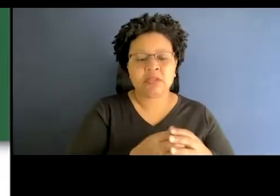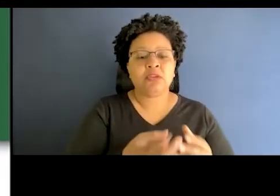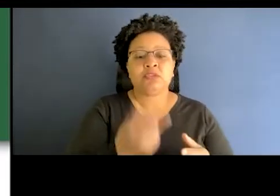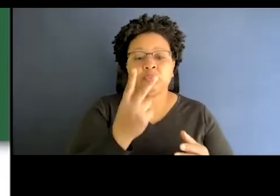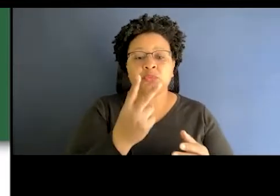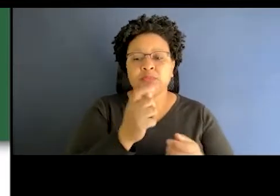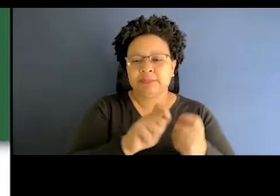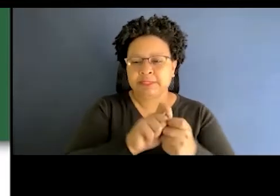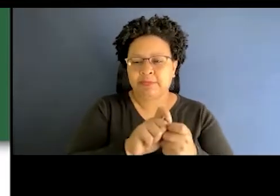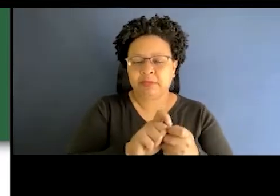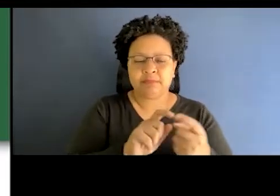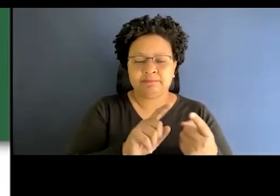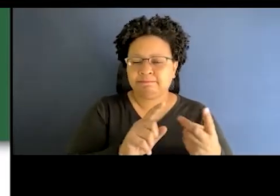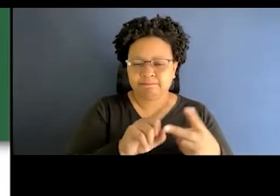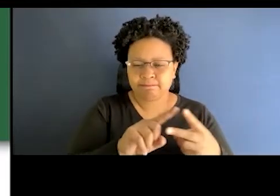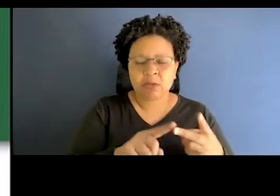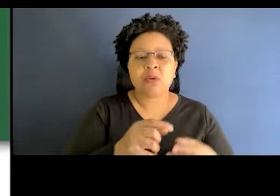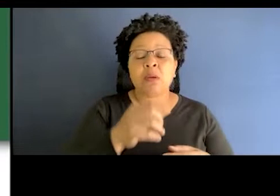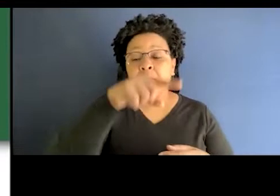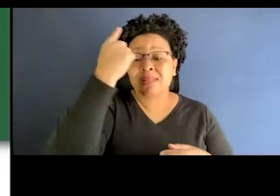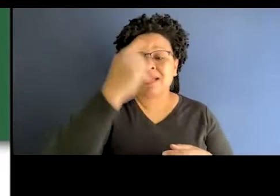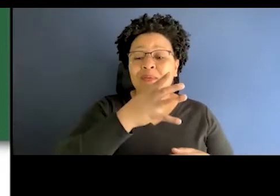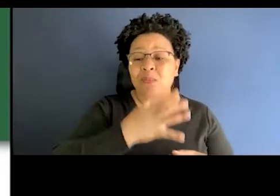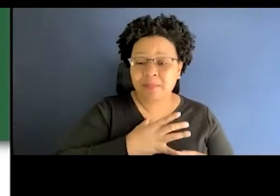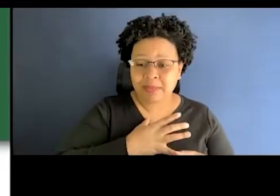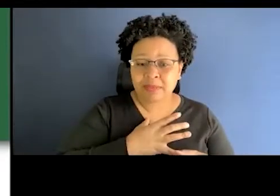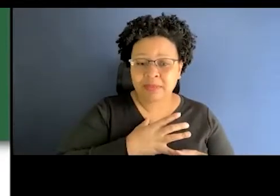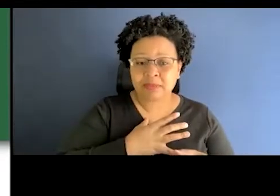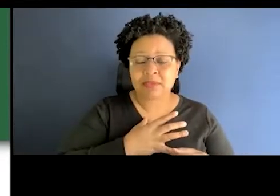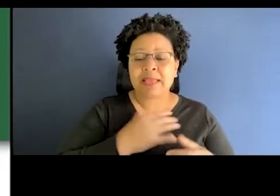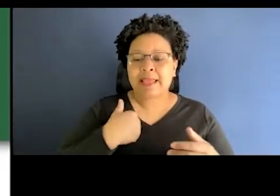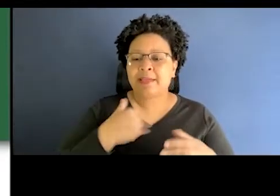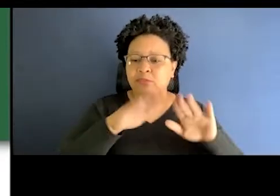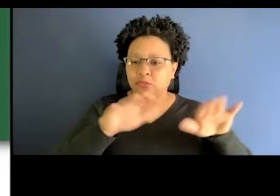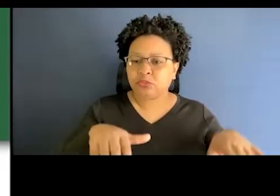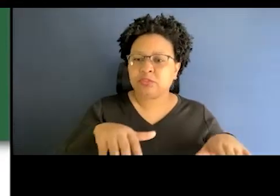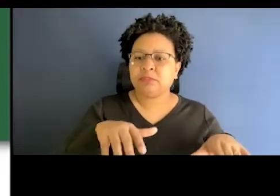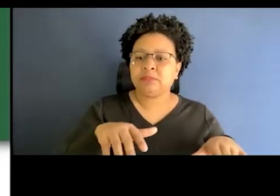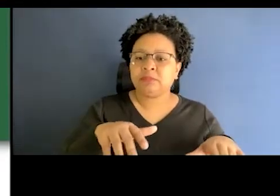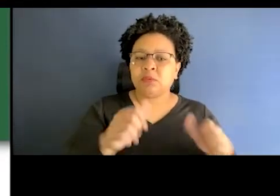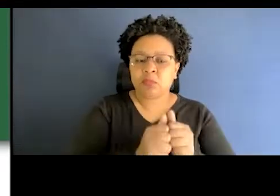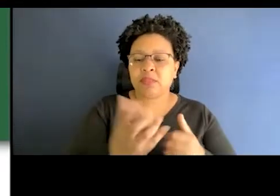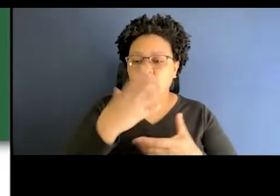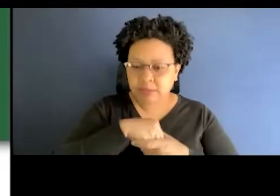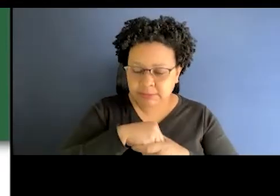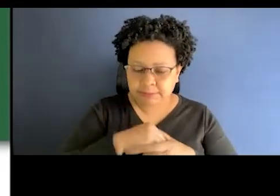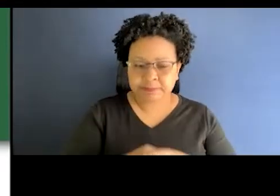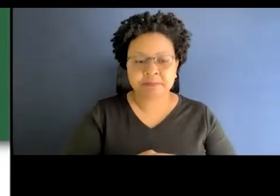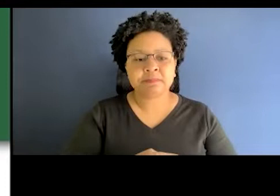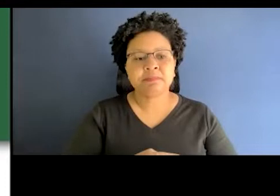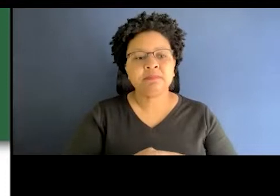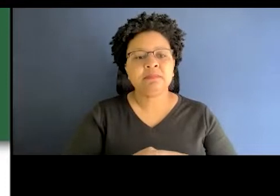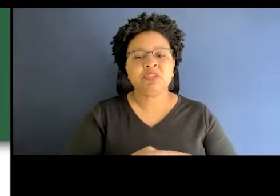focusing on Black women who had children on the autism spectrum. So this is important to be able to bring to